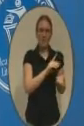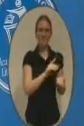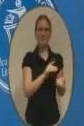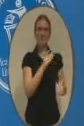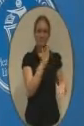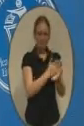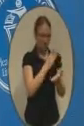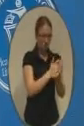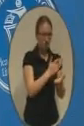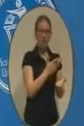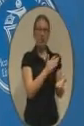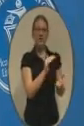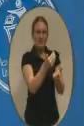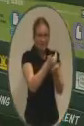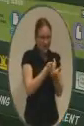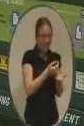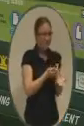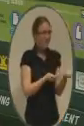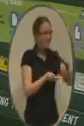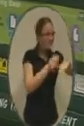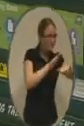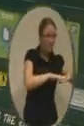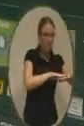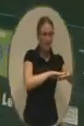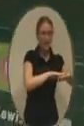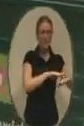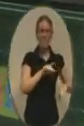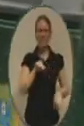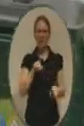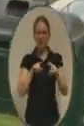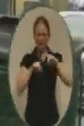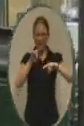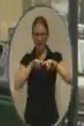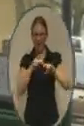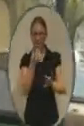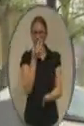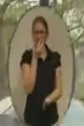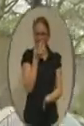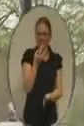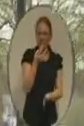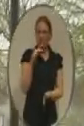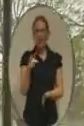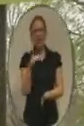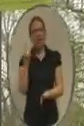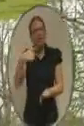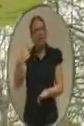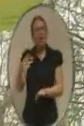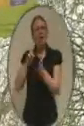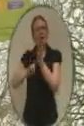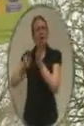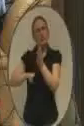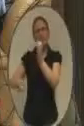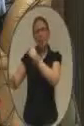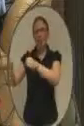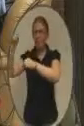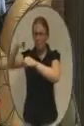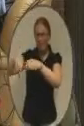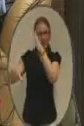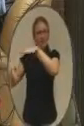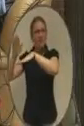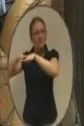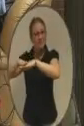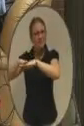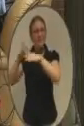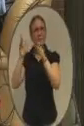rid of all the rubbish and refuge securely, safely and hygienically. You must arrange for the disposal of any